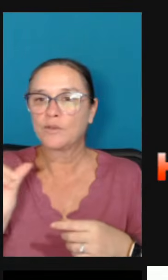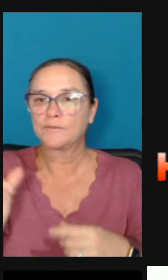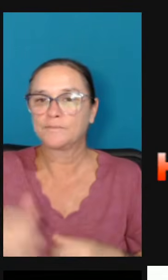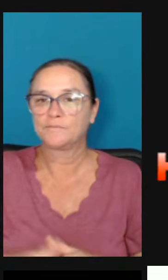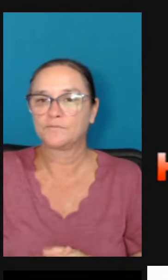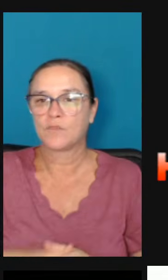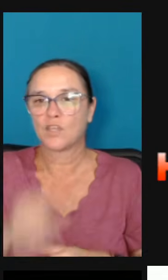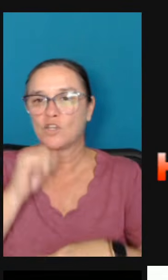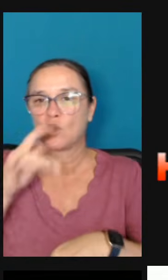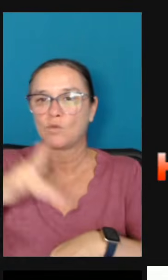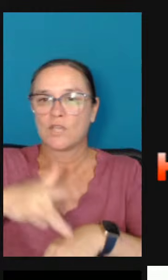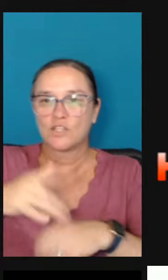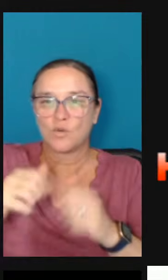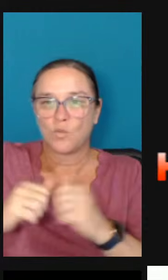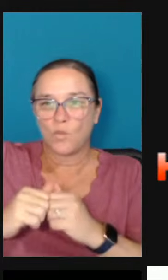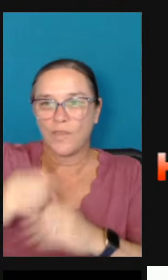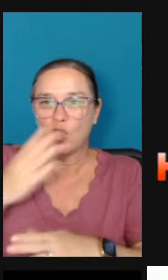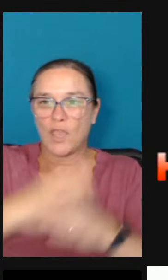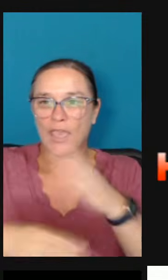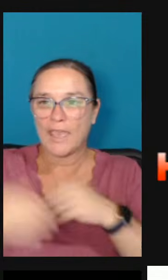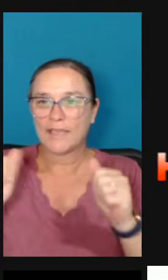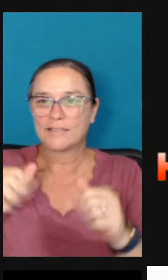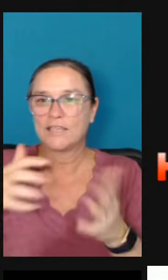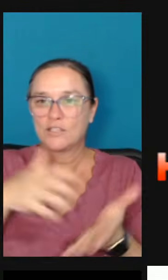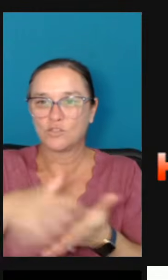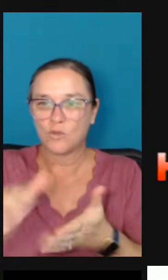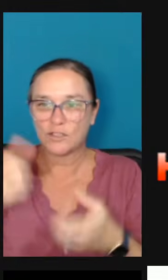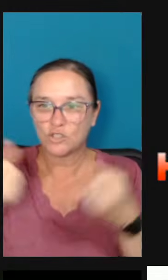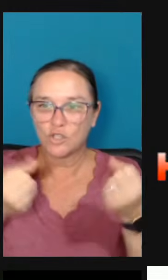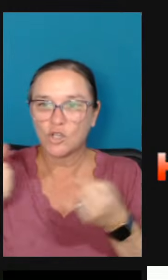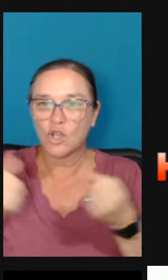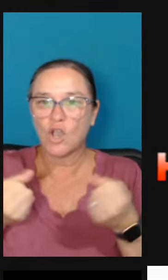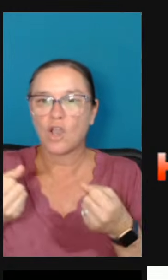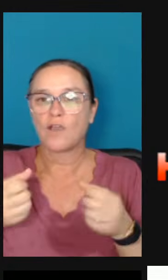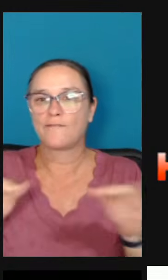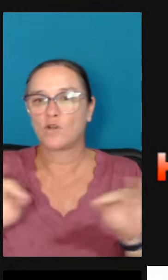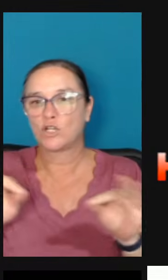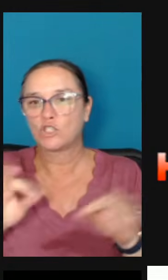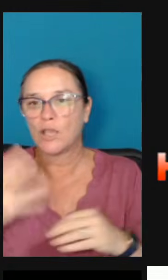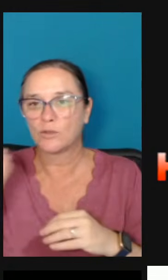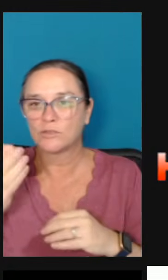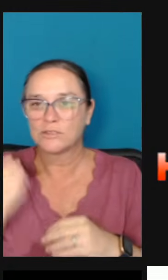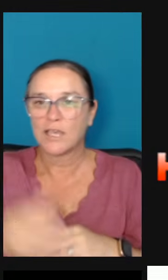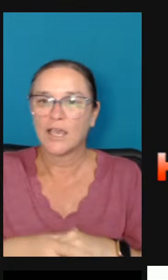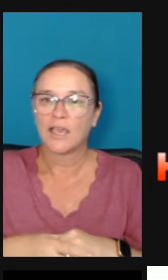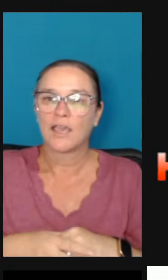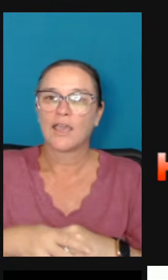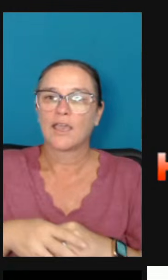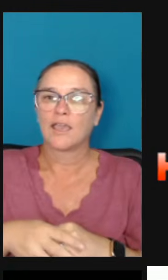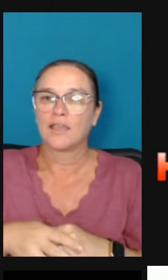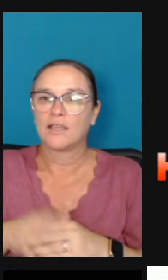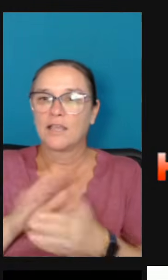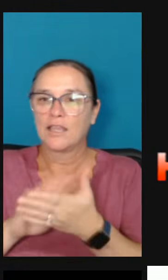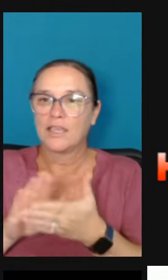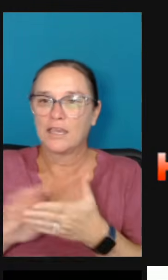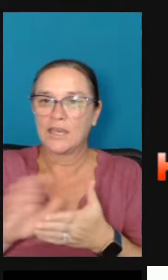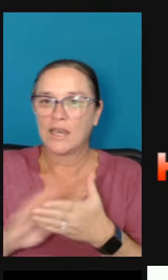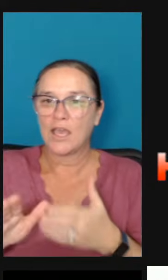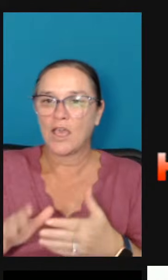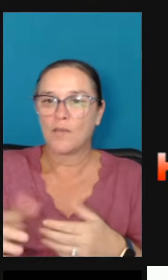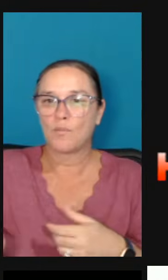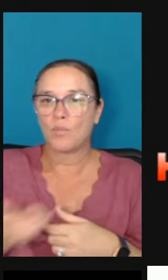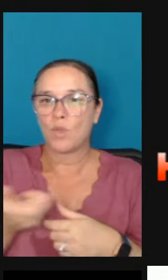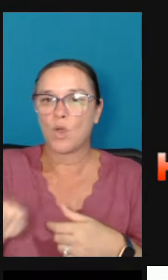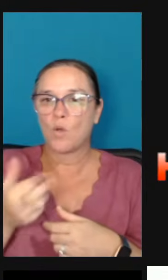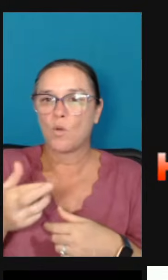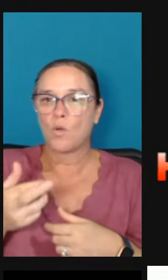Don't touch it with your bare hands. It can scratch your car, your furniture, your glass, clear it from surfaces, blow or rinse it away, etc. It's